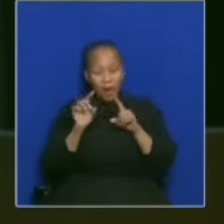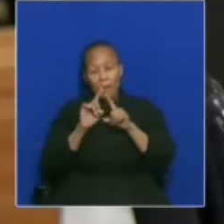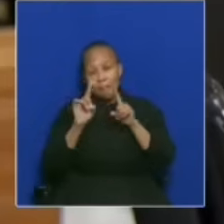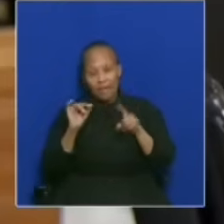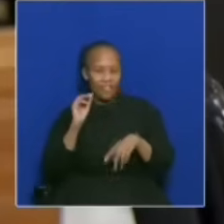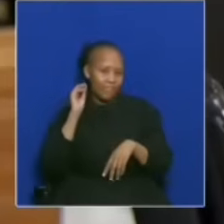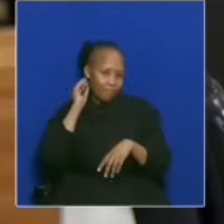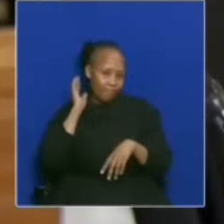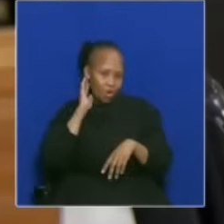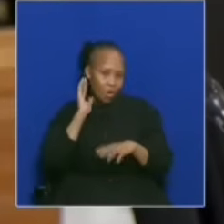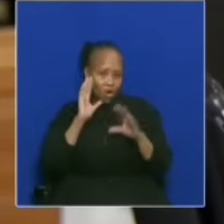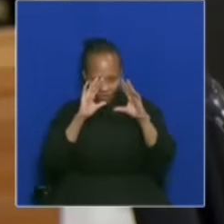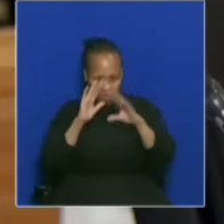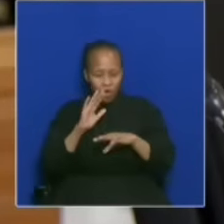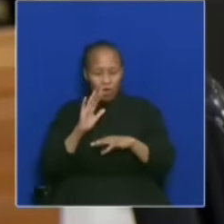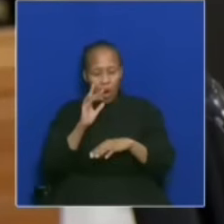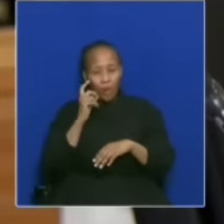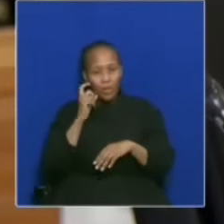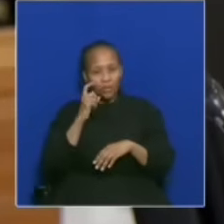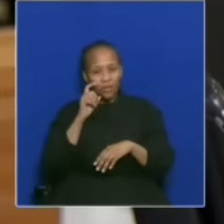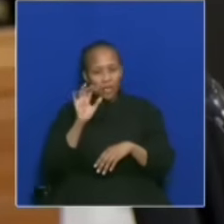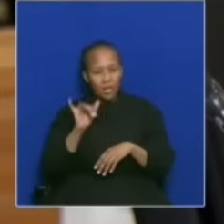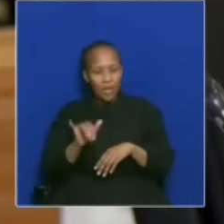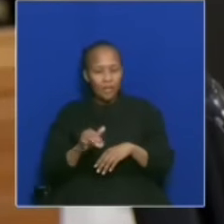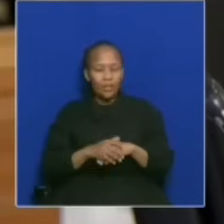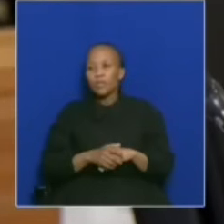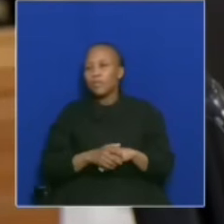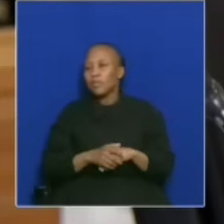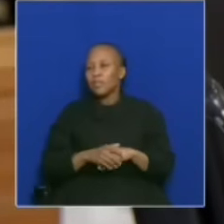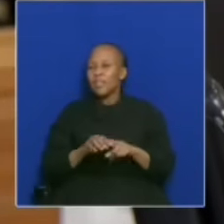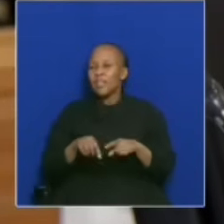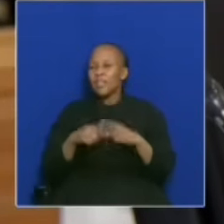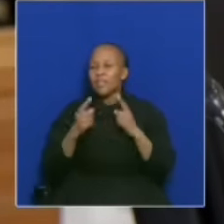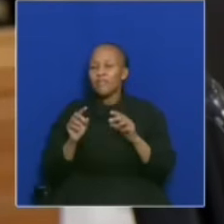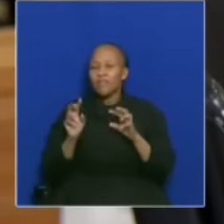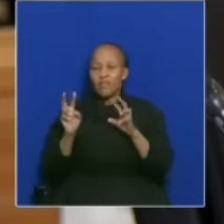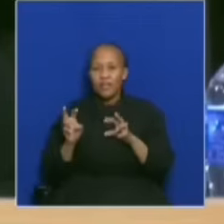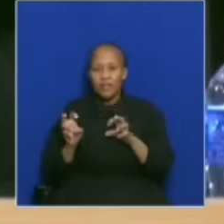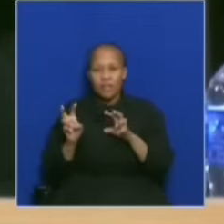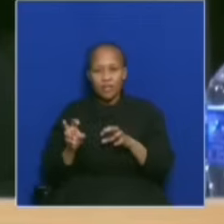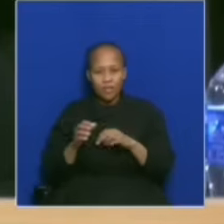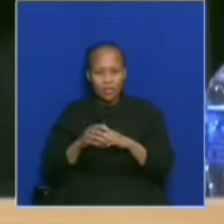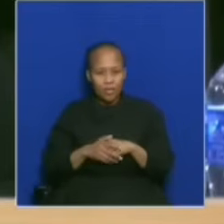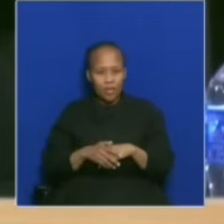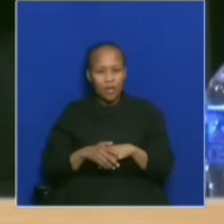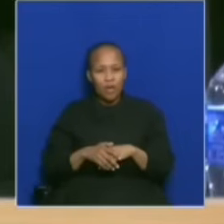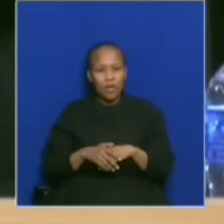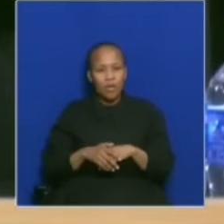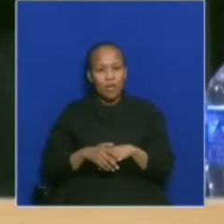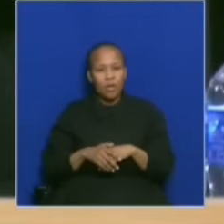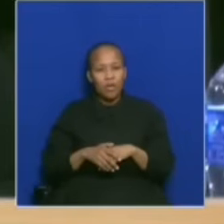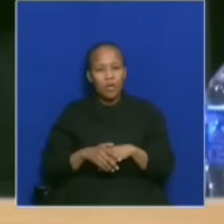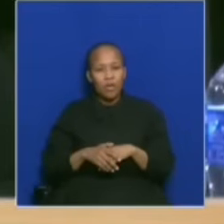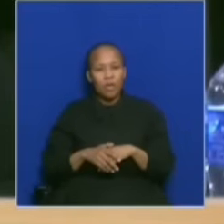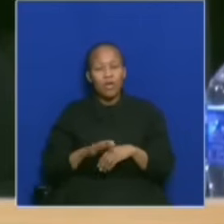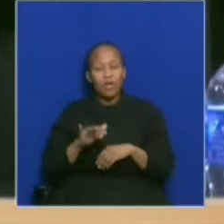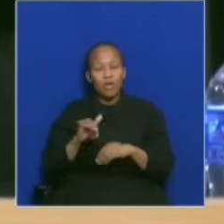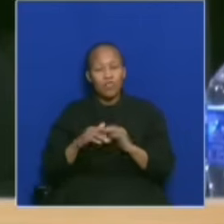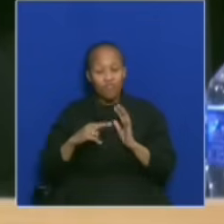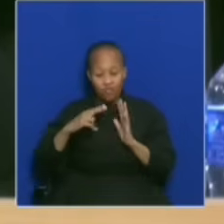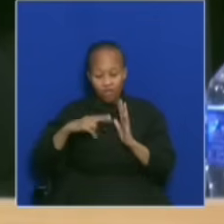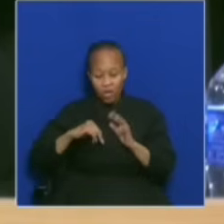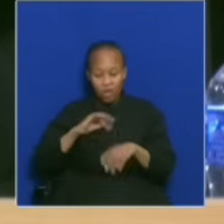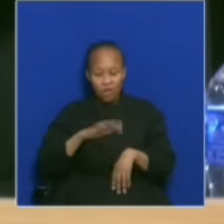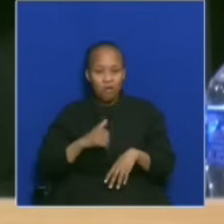different issue, where you're reading for us and you're not projecting, do